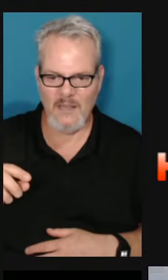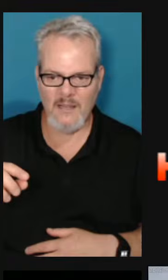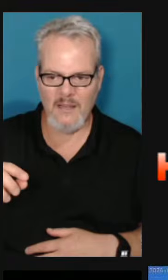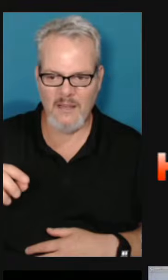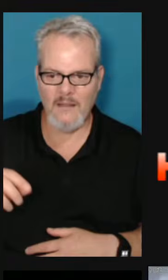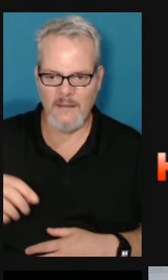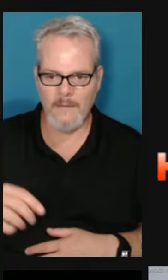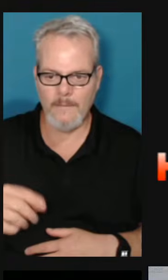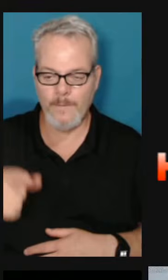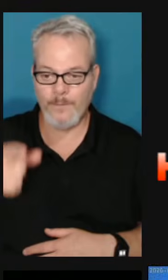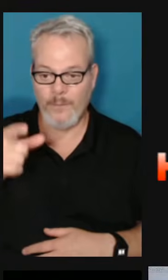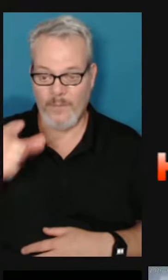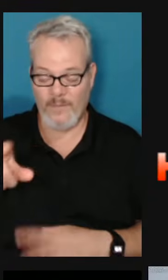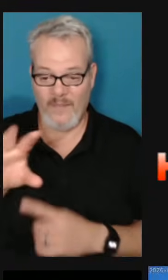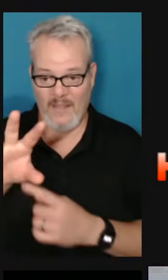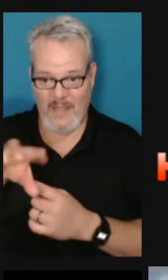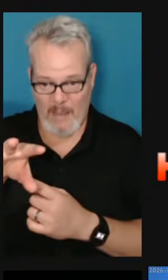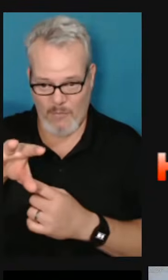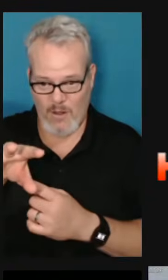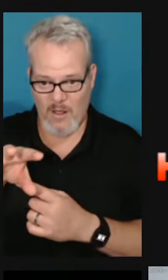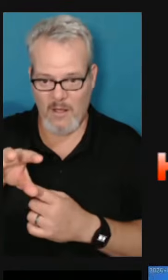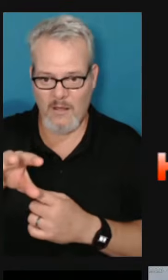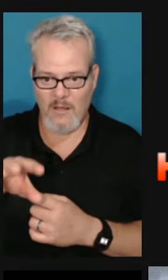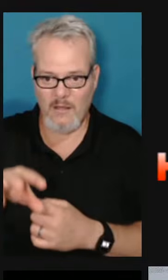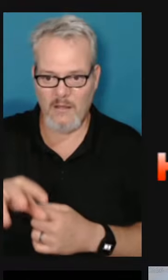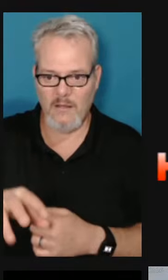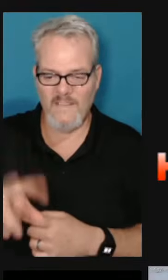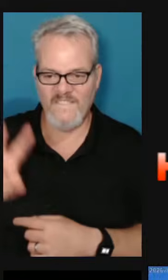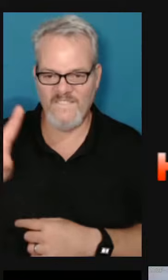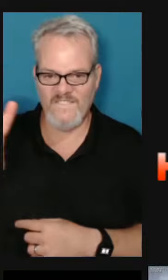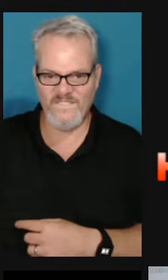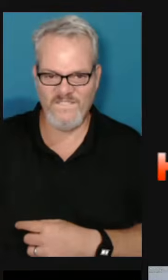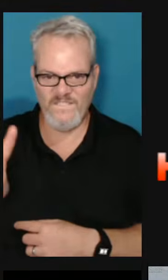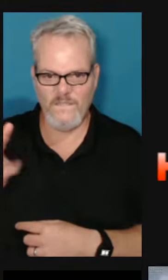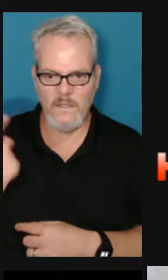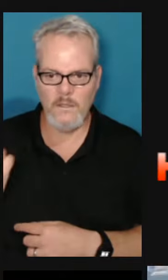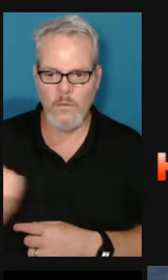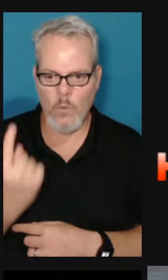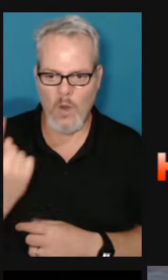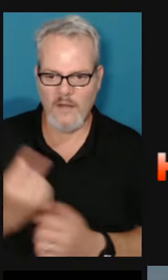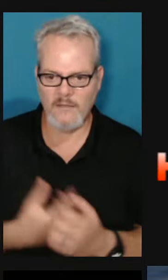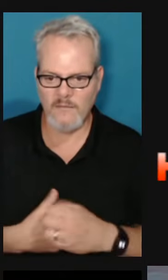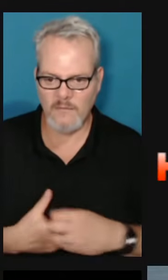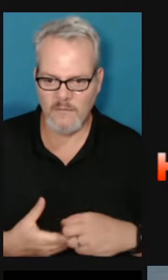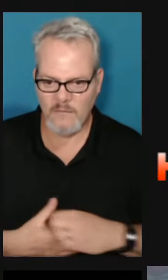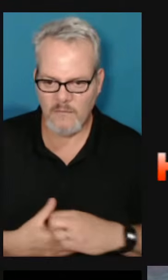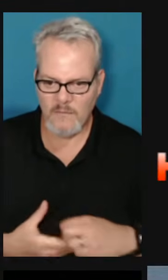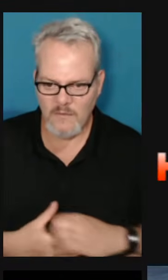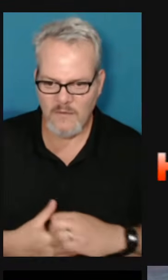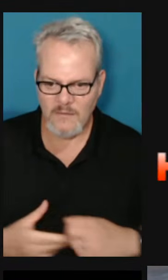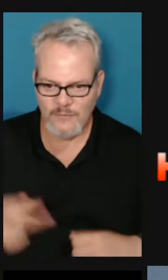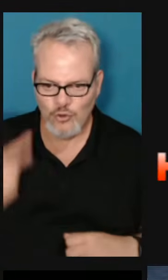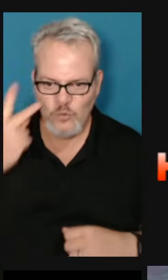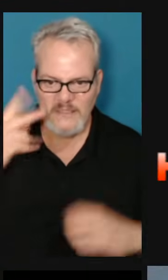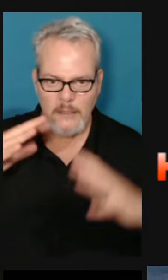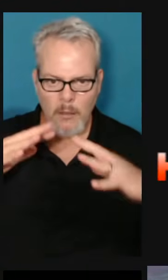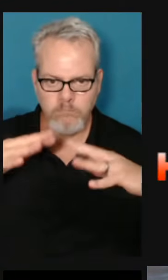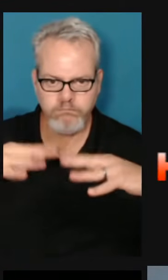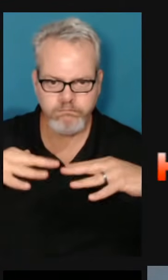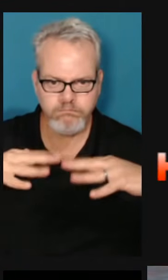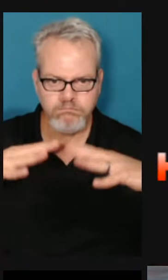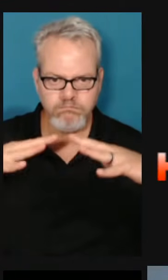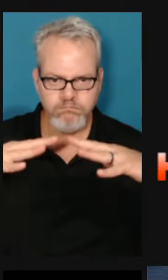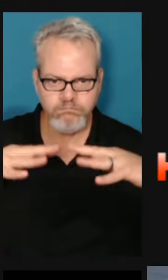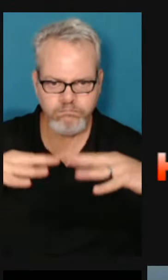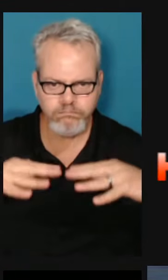can see is this lava flow settling down, losing gas. You get collapsing a little bit right there, right? You can see that